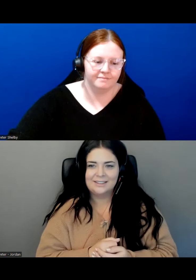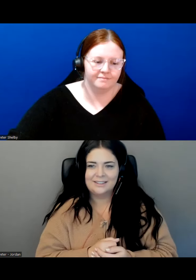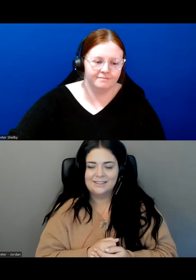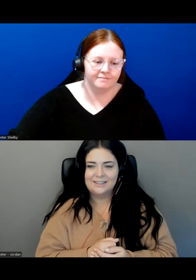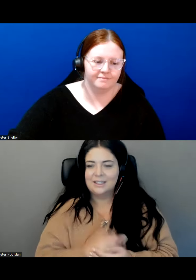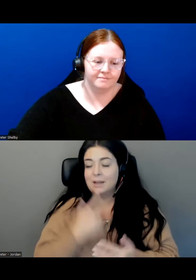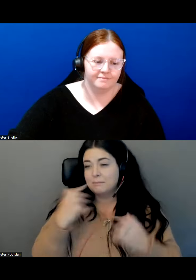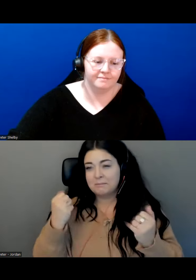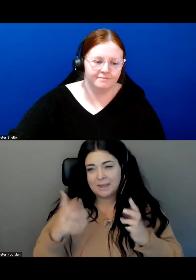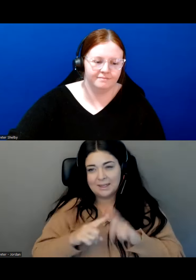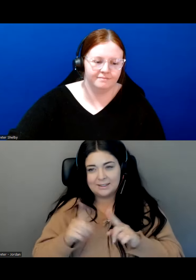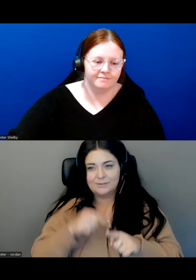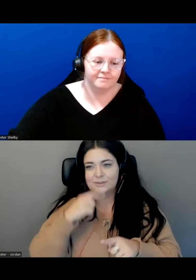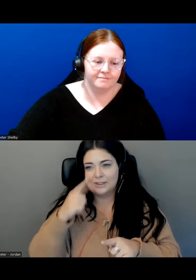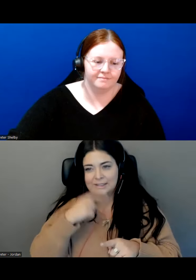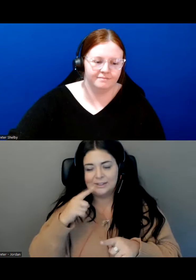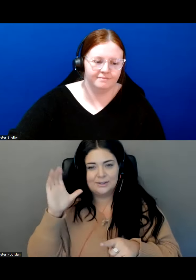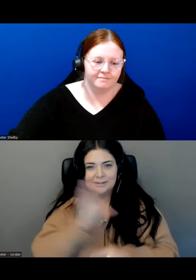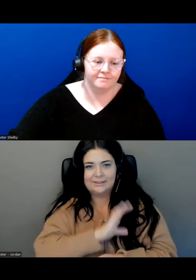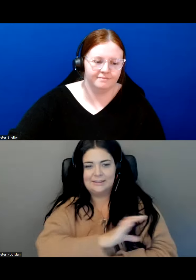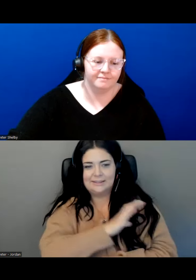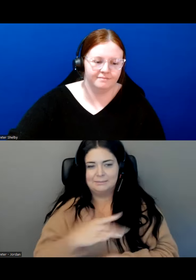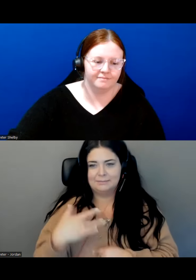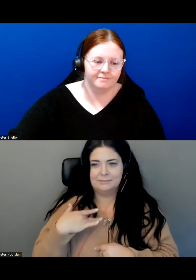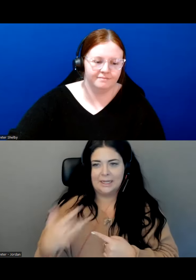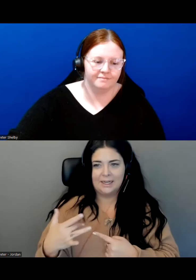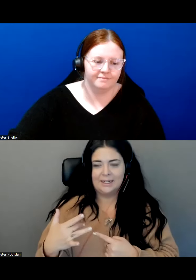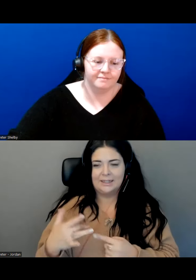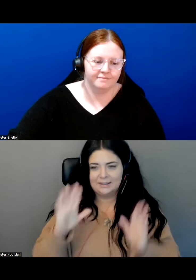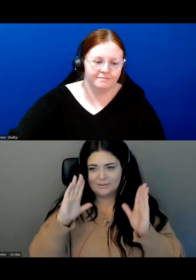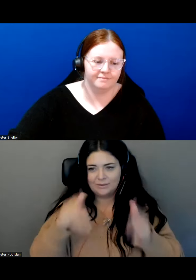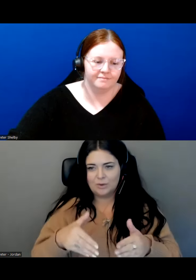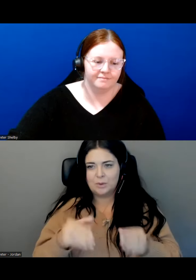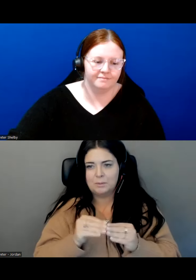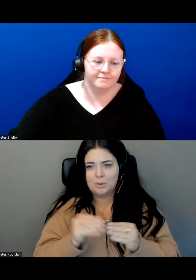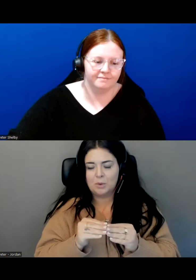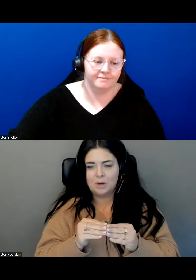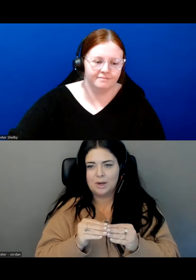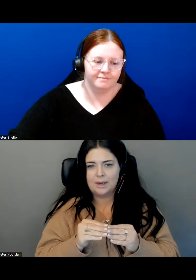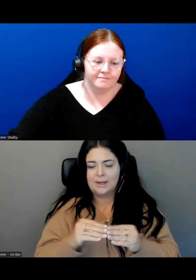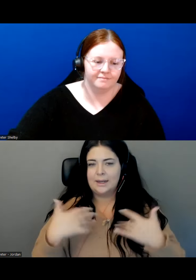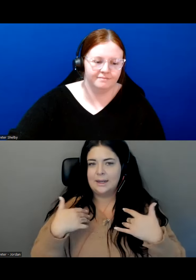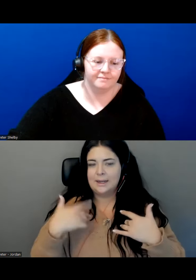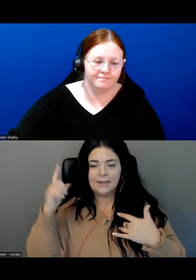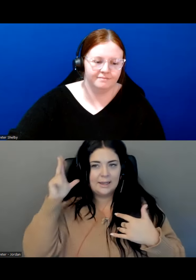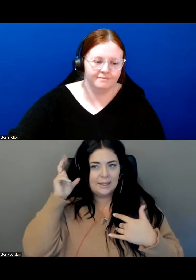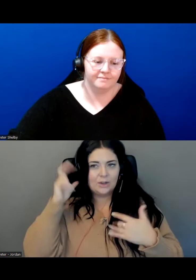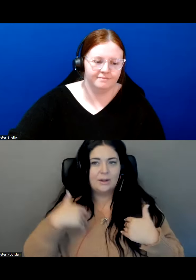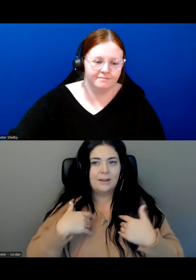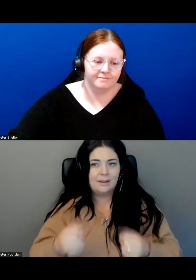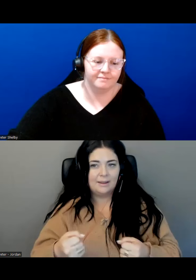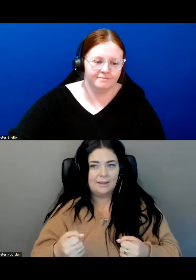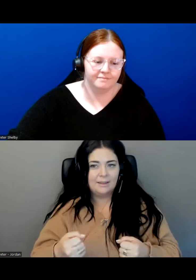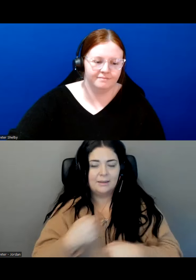hearing clinics, but we certainly do focus a lot, like I said, on hearing health and making sure that